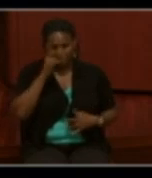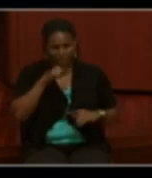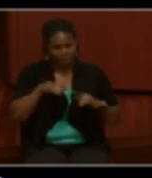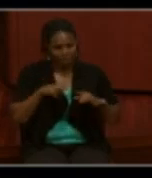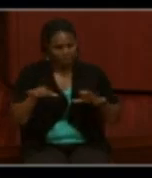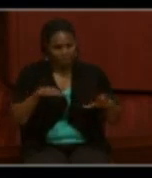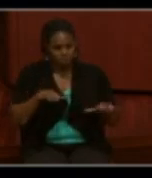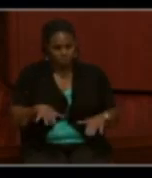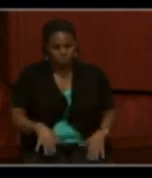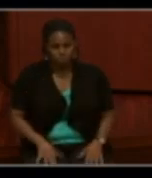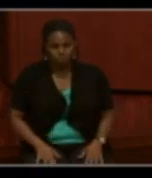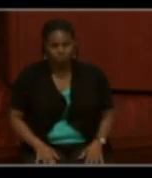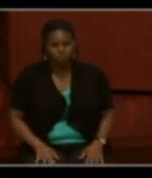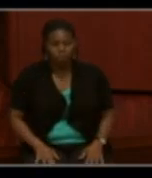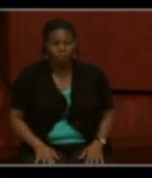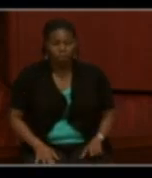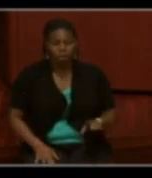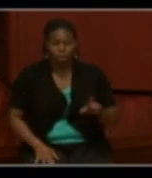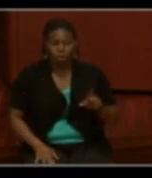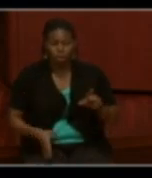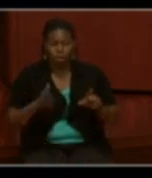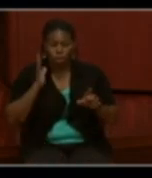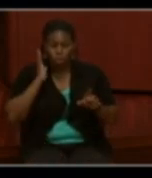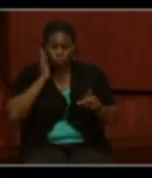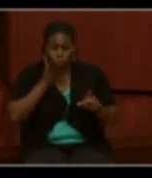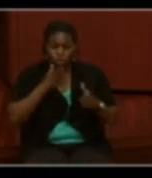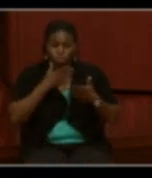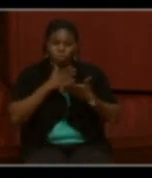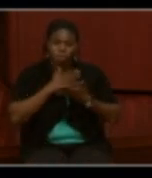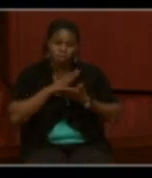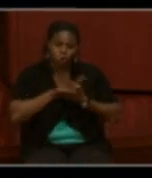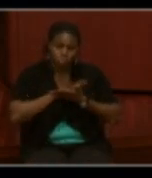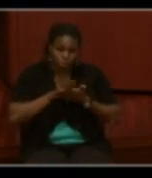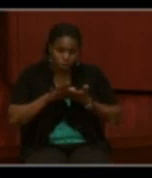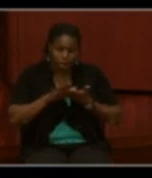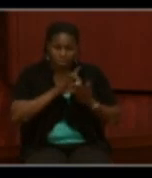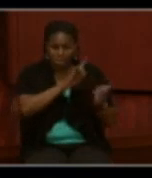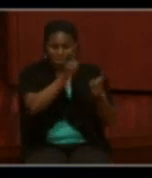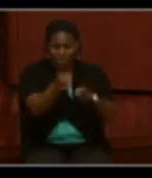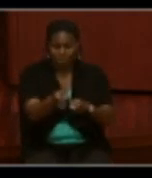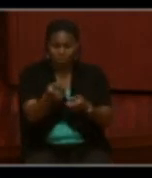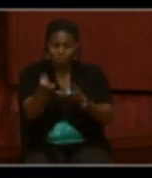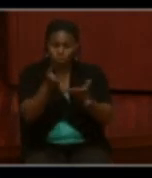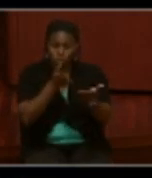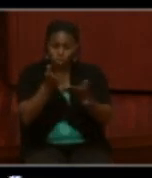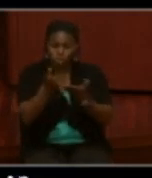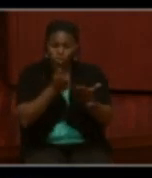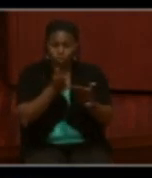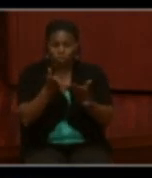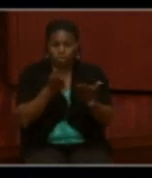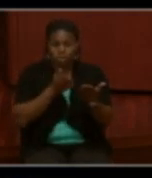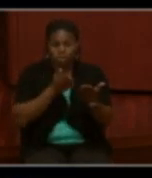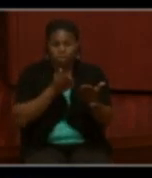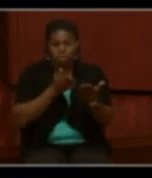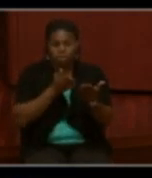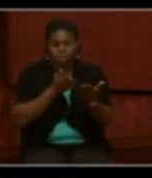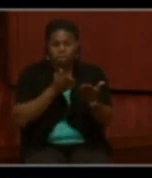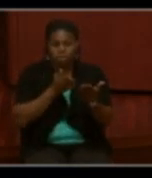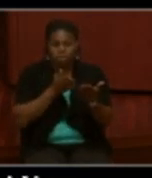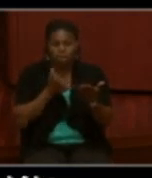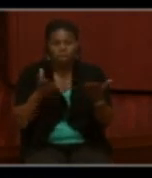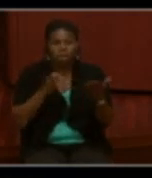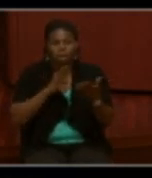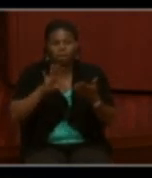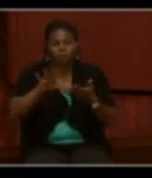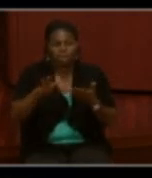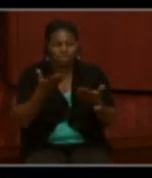so. Will you be so kind as to render him the service he needs by giving him the renewed evidence